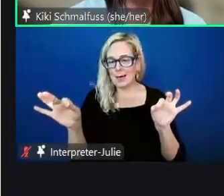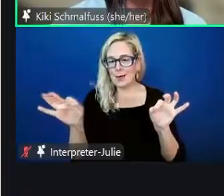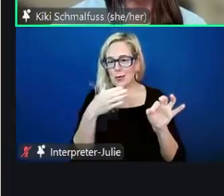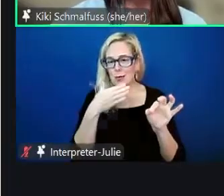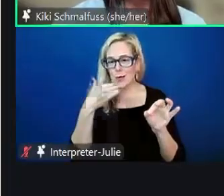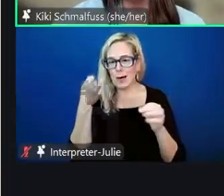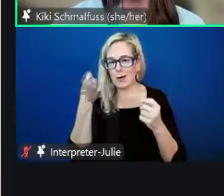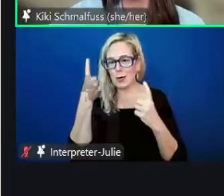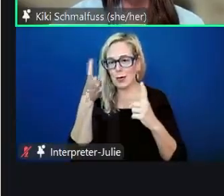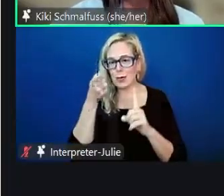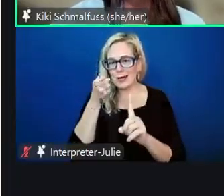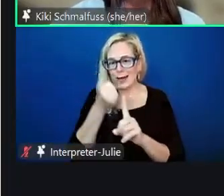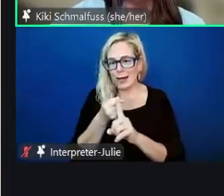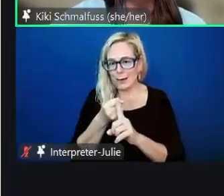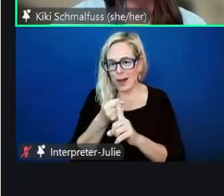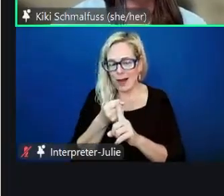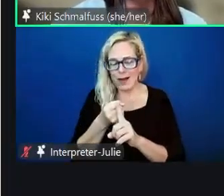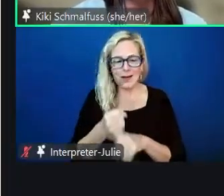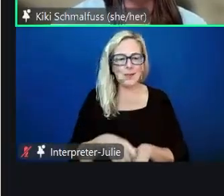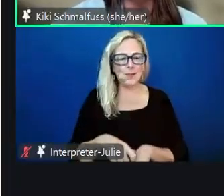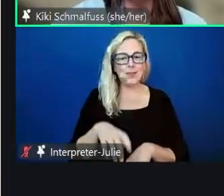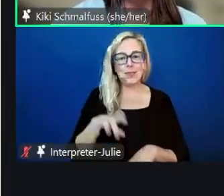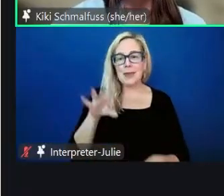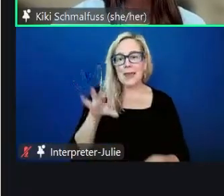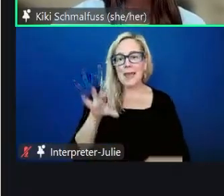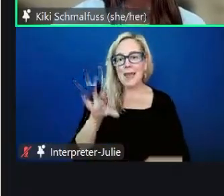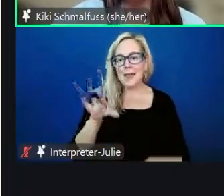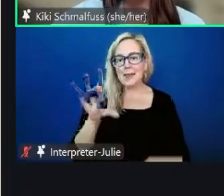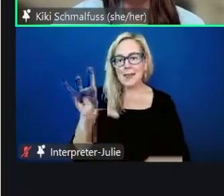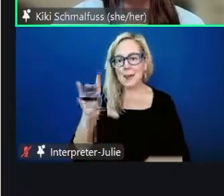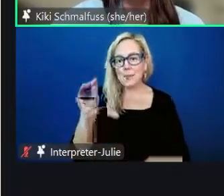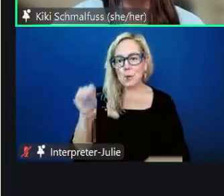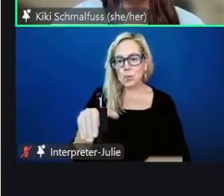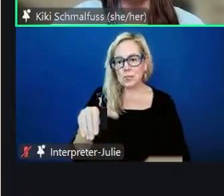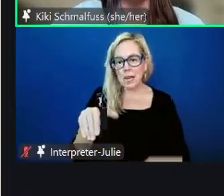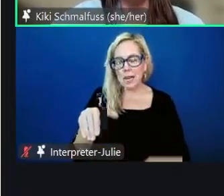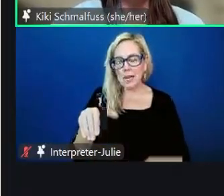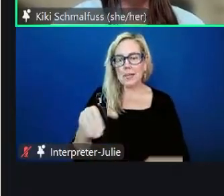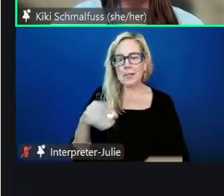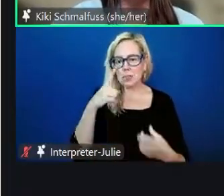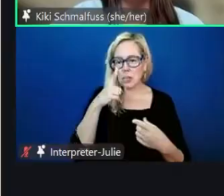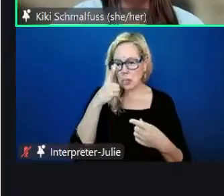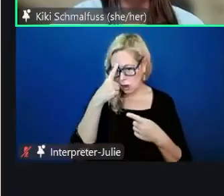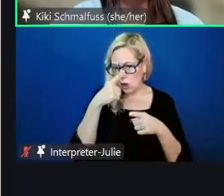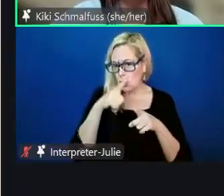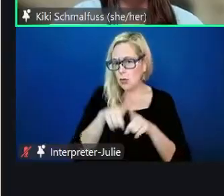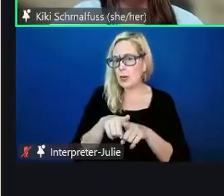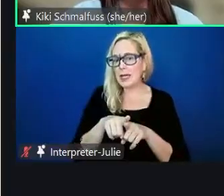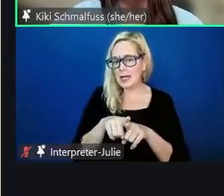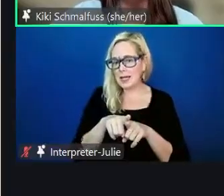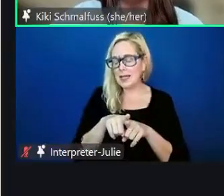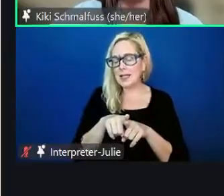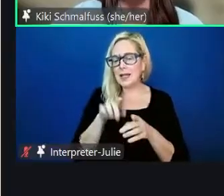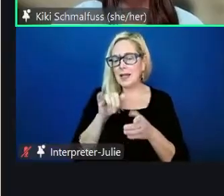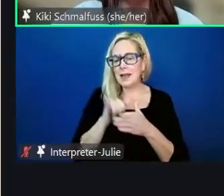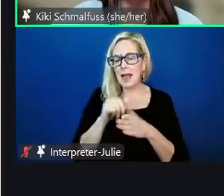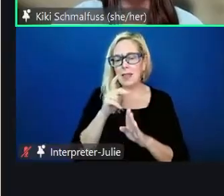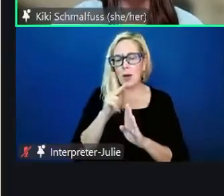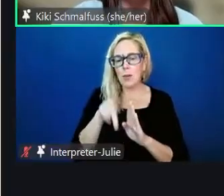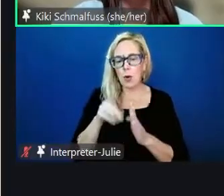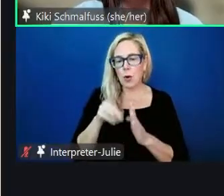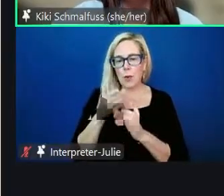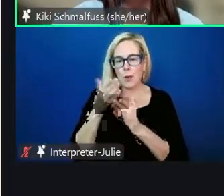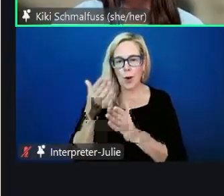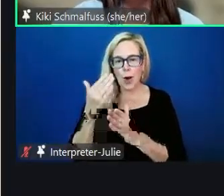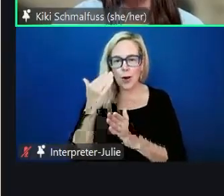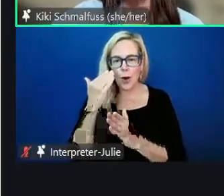impact. So 88% of individuals strongly agreed or agreed that the program brought awareness to disability as an aspect